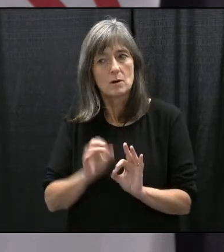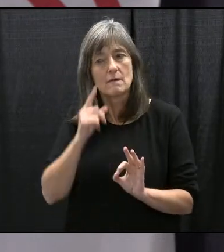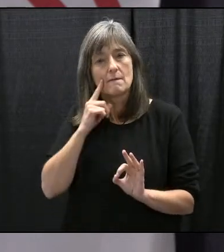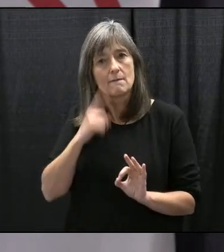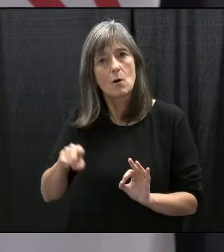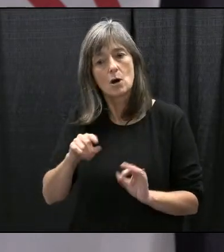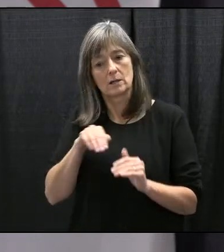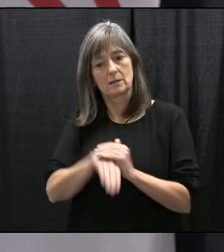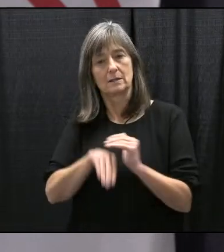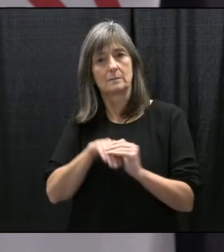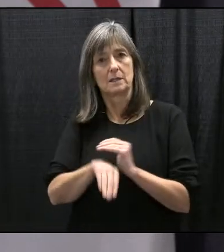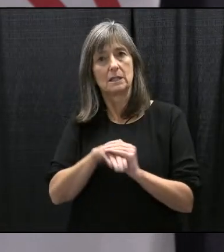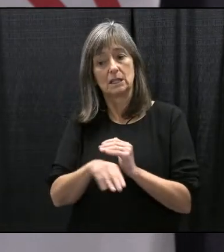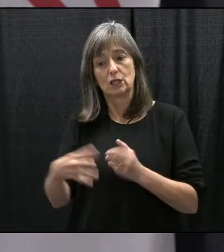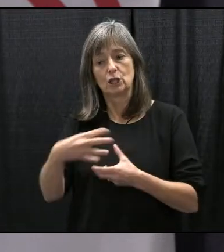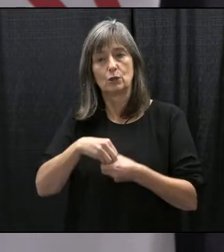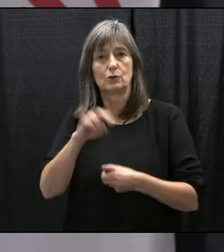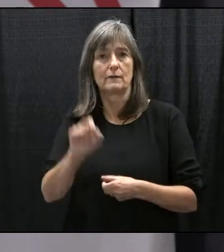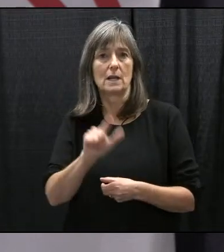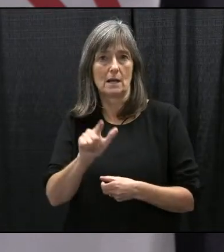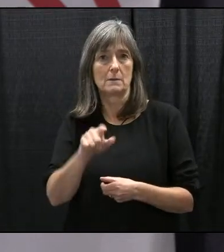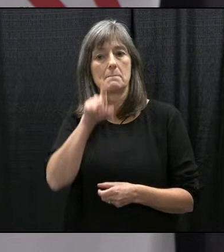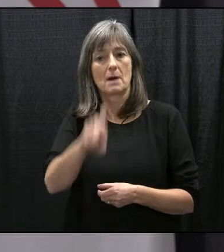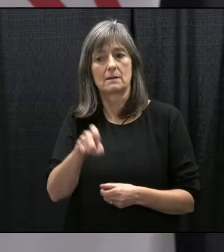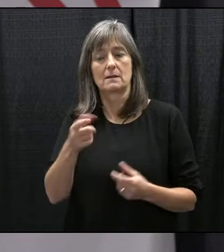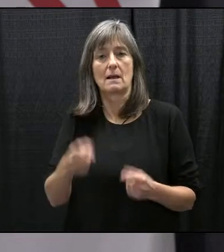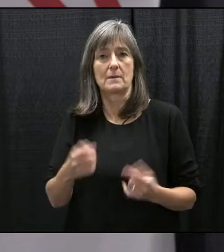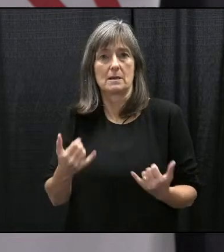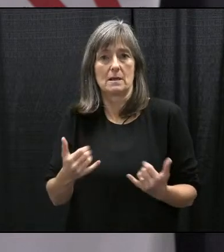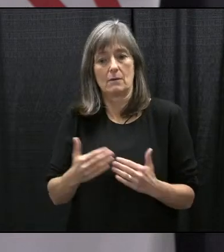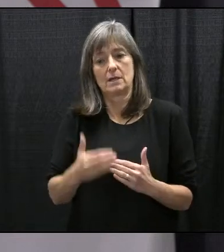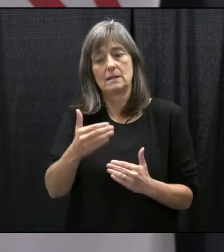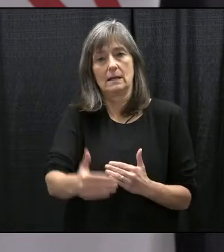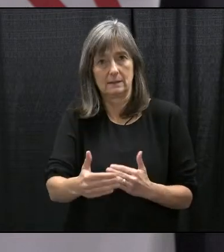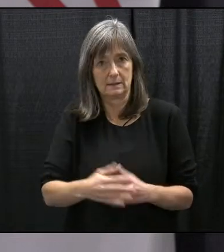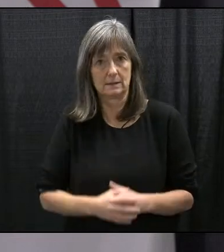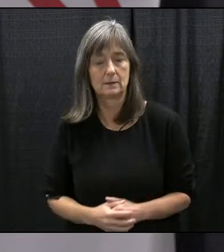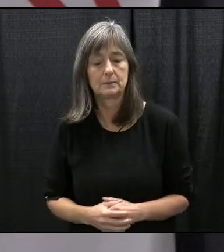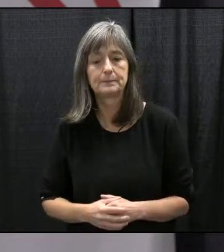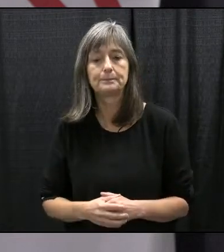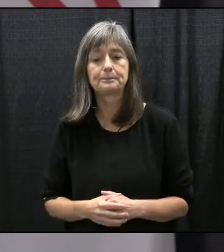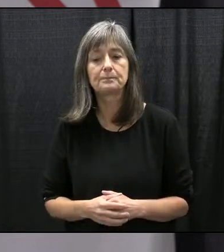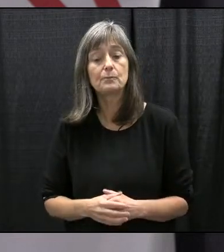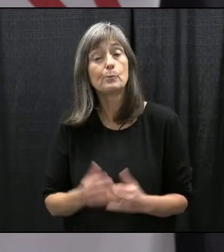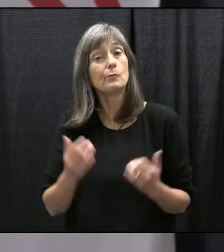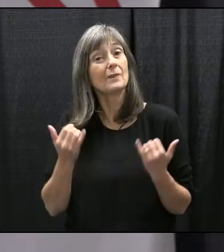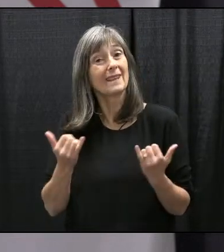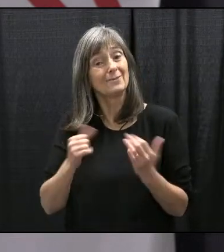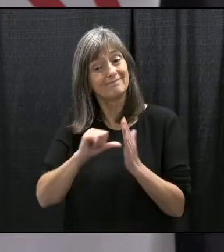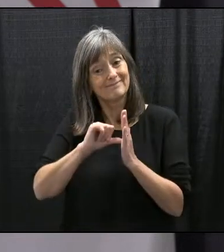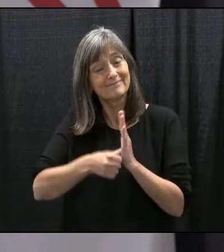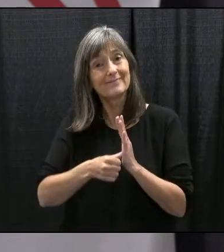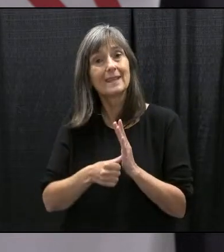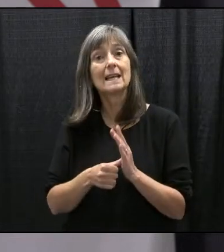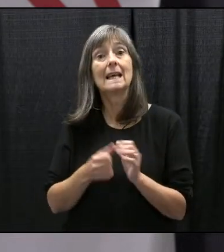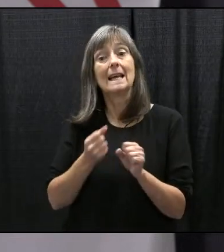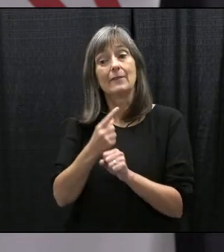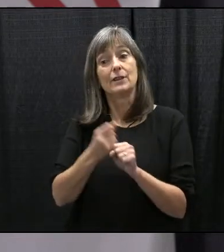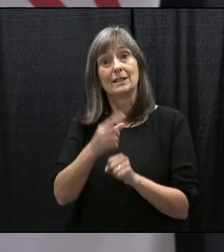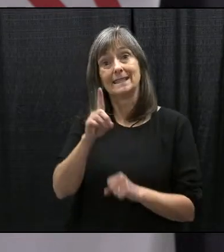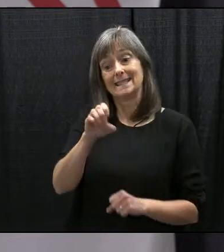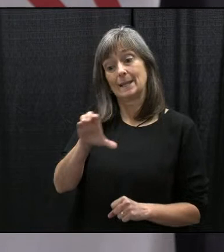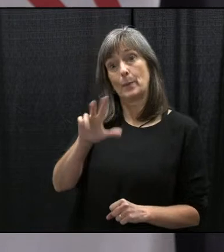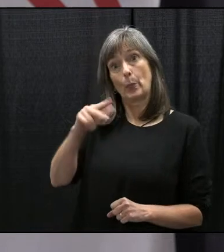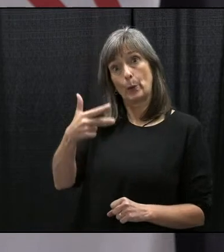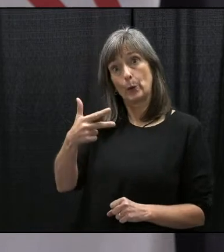advancing accessibility and inclusion in Newfoundland and Labrador. That is why I would like to highlight that every December 3rd, we